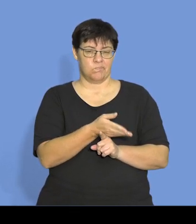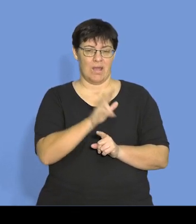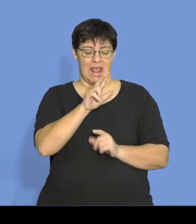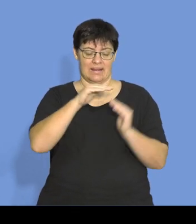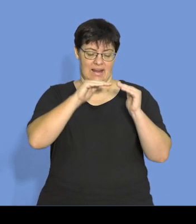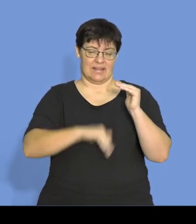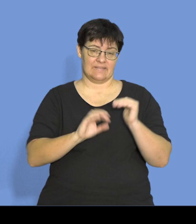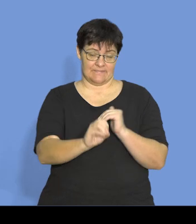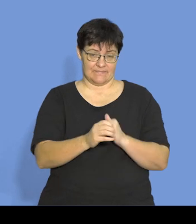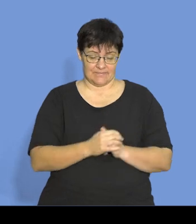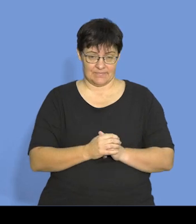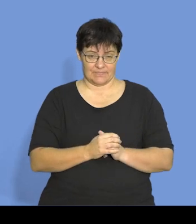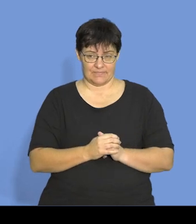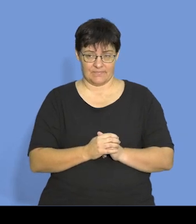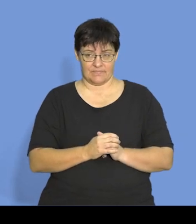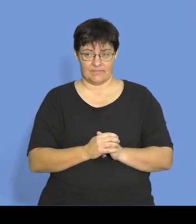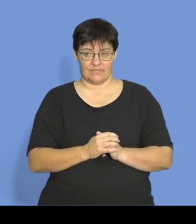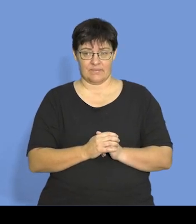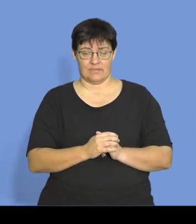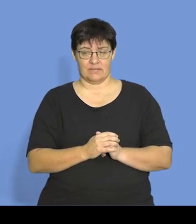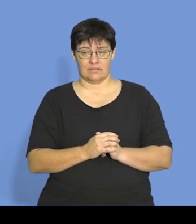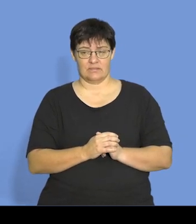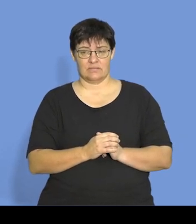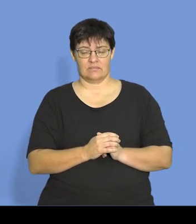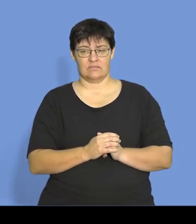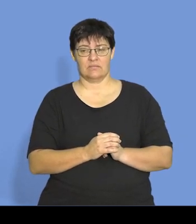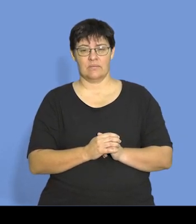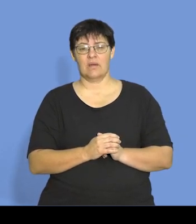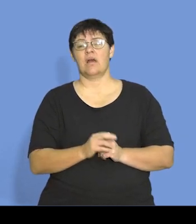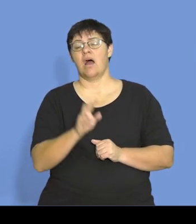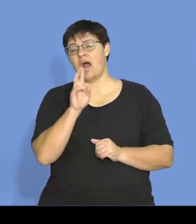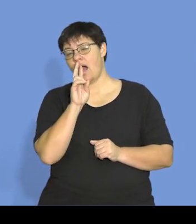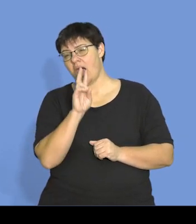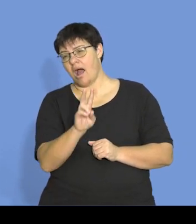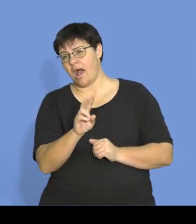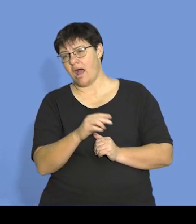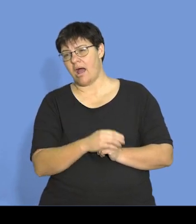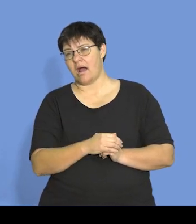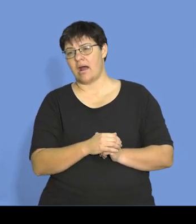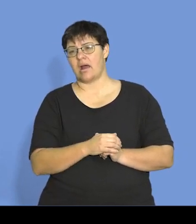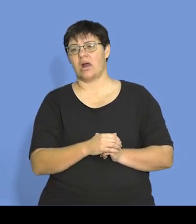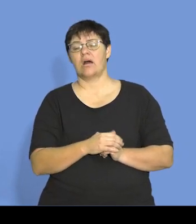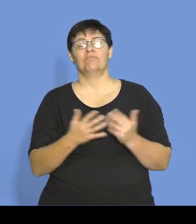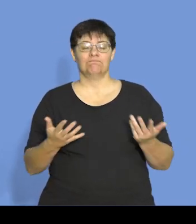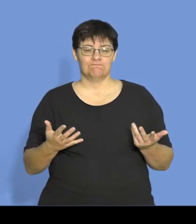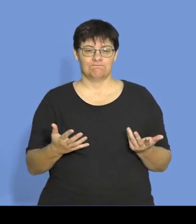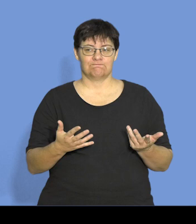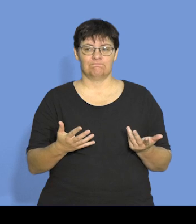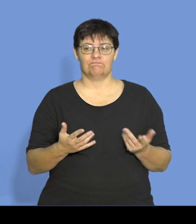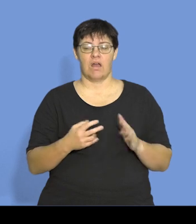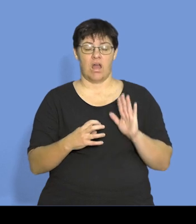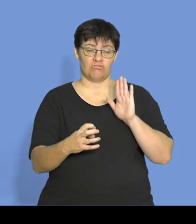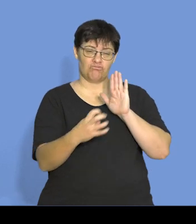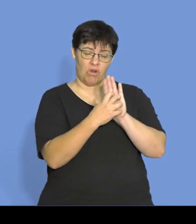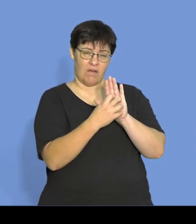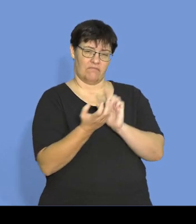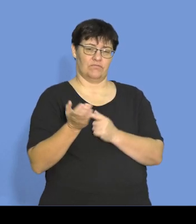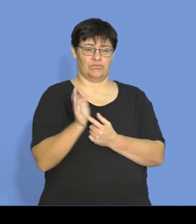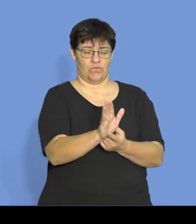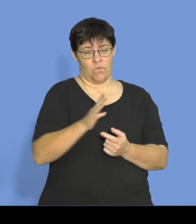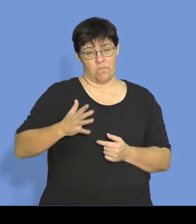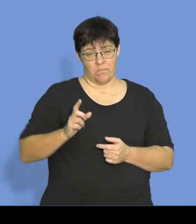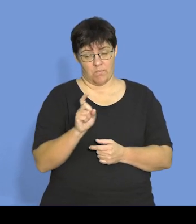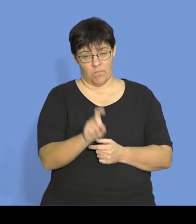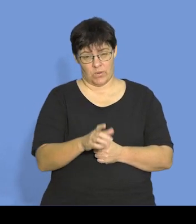less than that 8. But I want you to then show this in terms of a